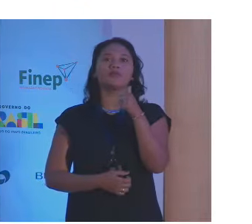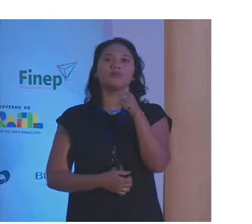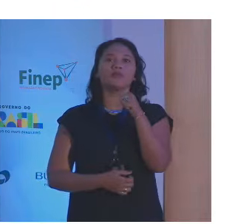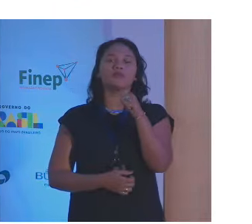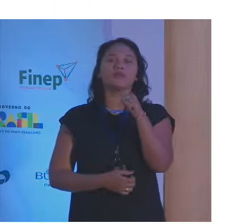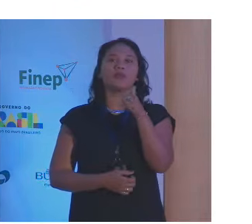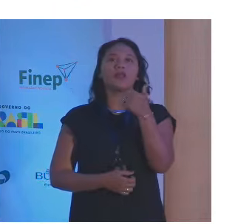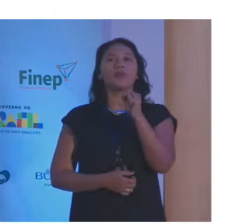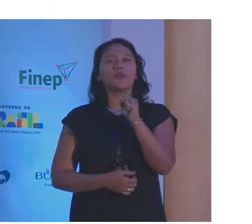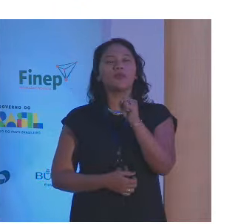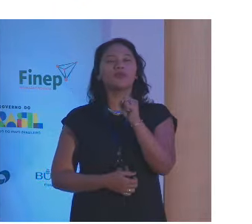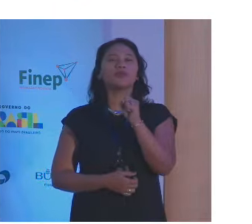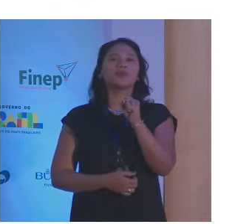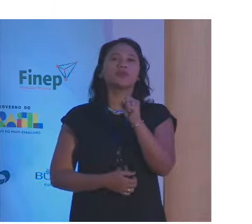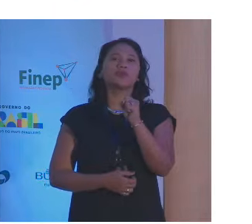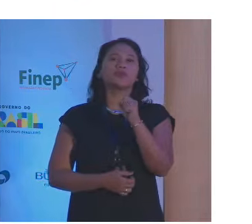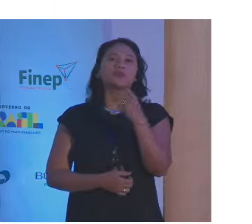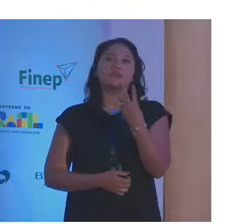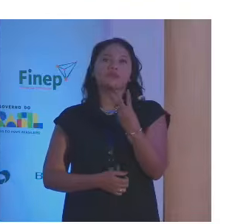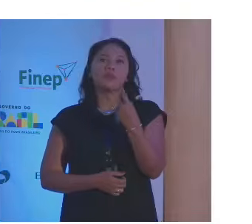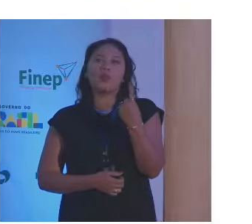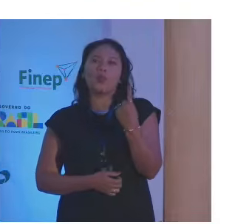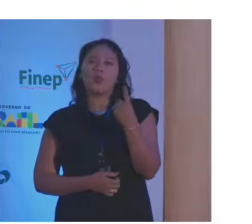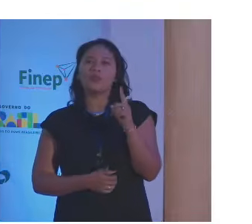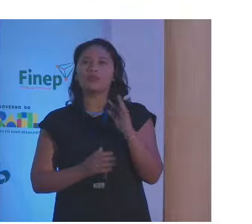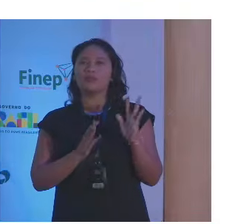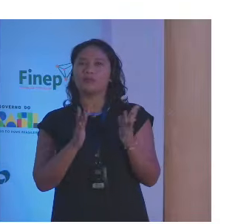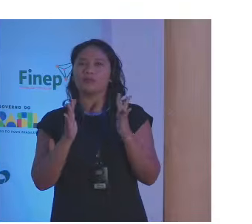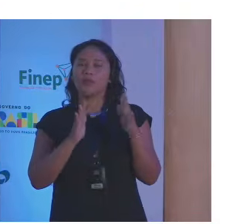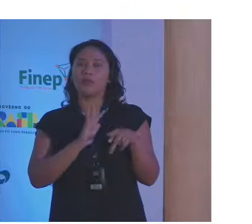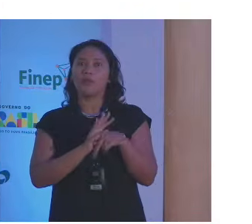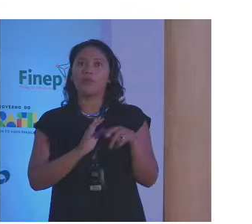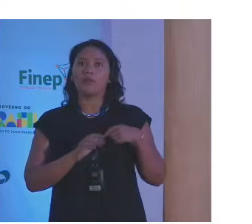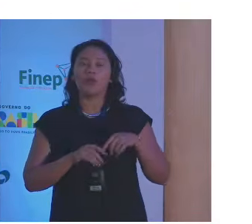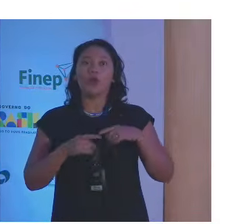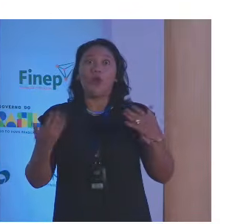431 parts per million today.